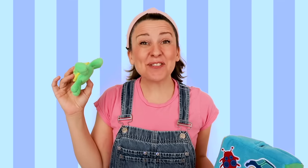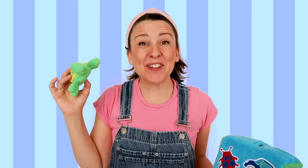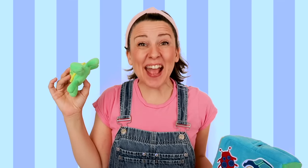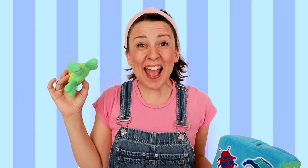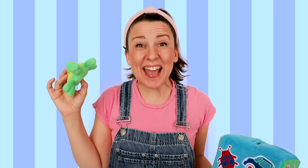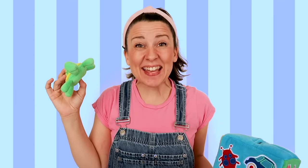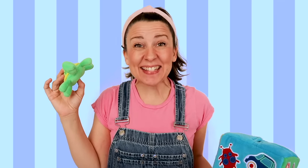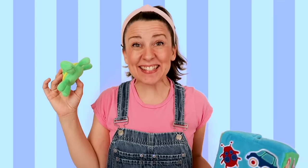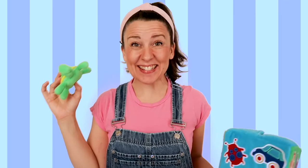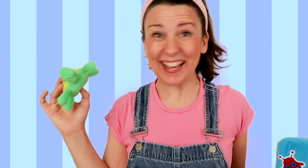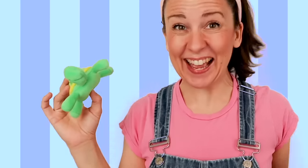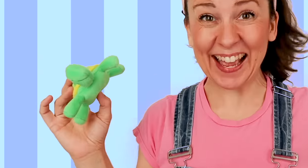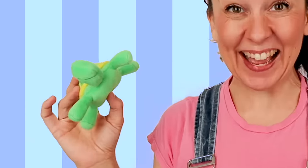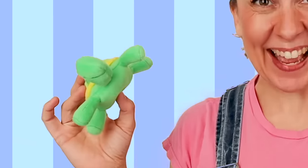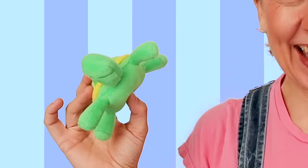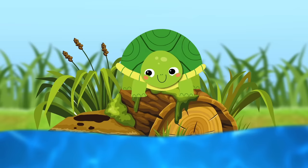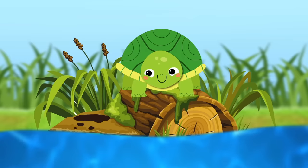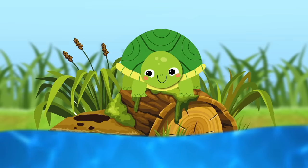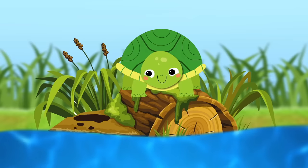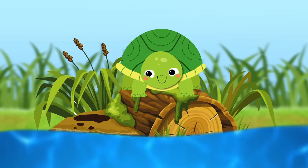Wow, friends.